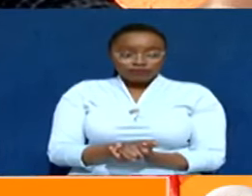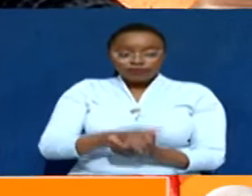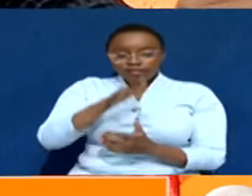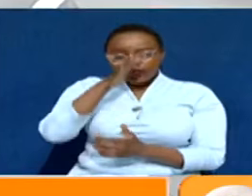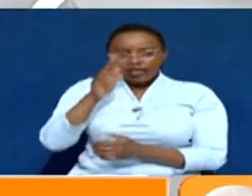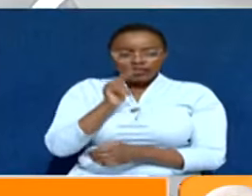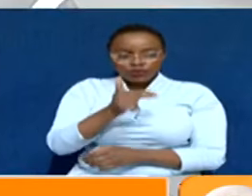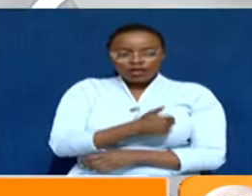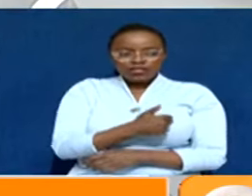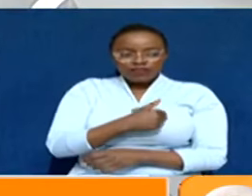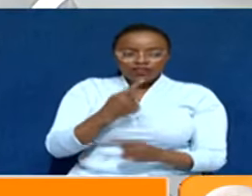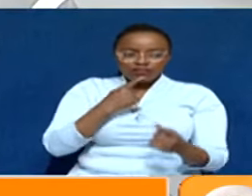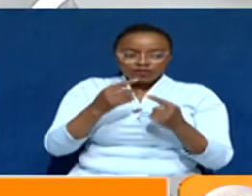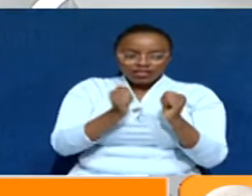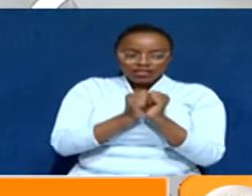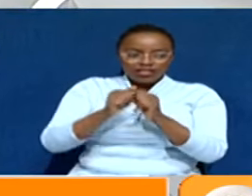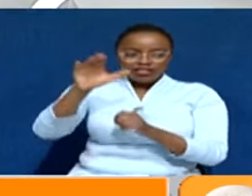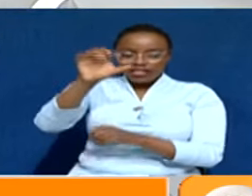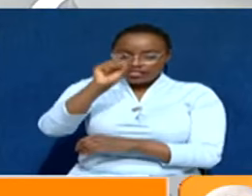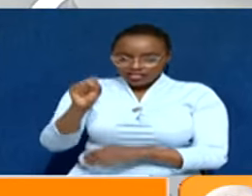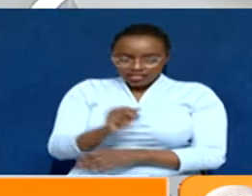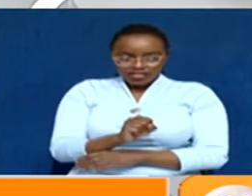to us. Wongeleshe. Okay, Bwana CS.